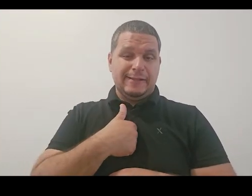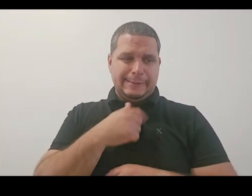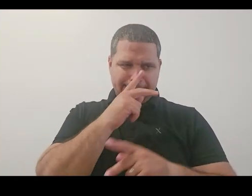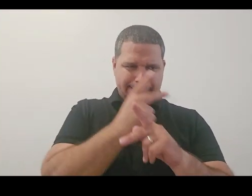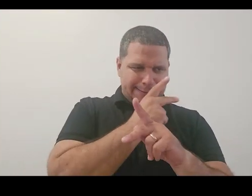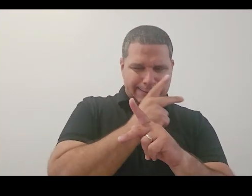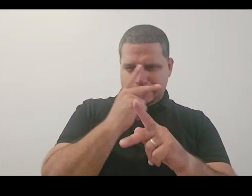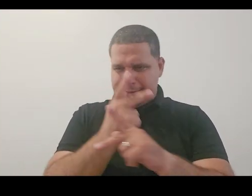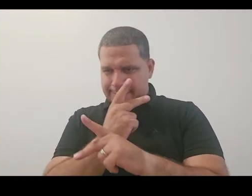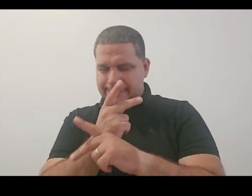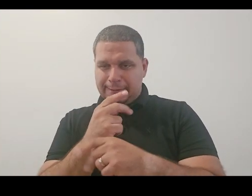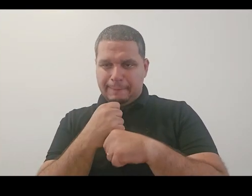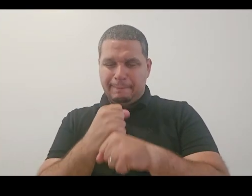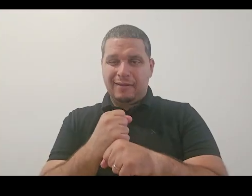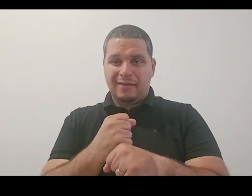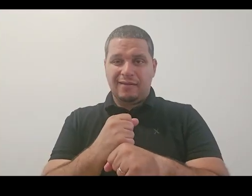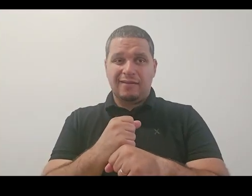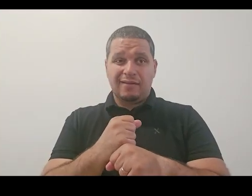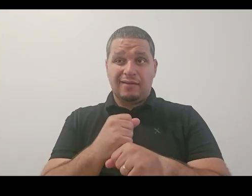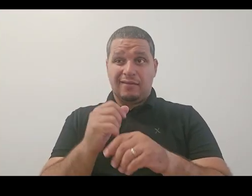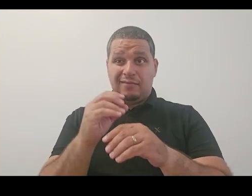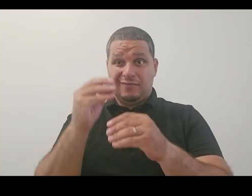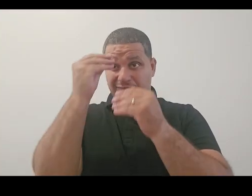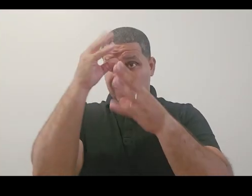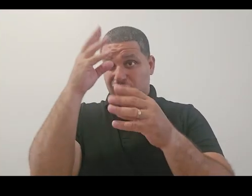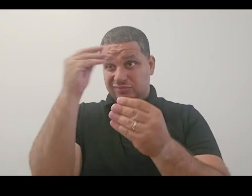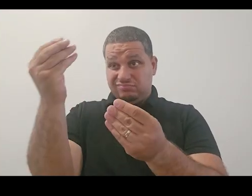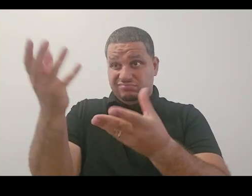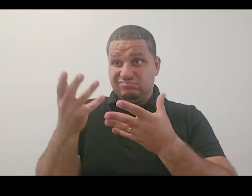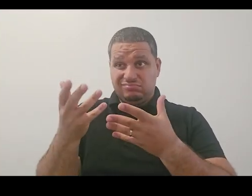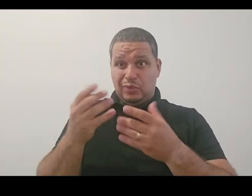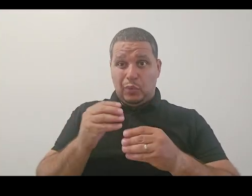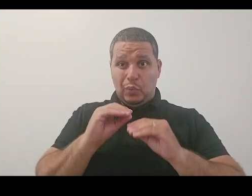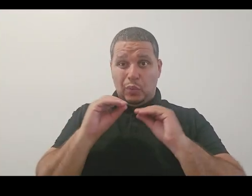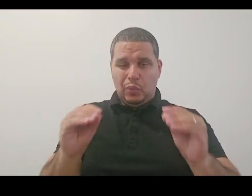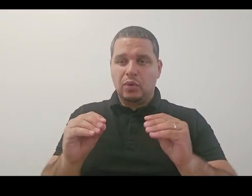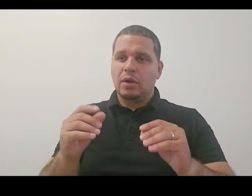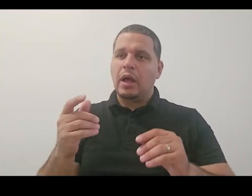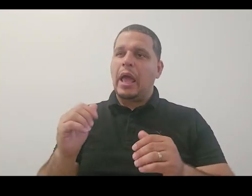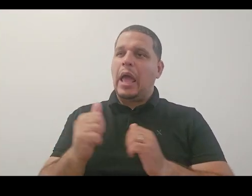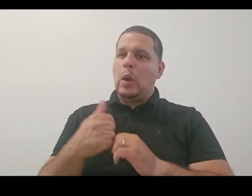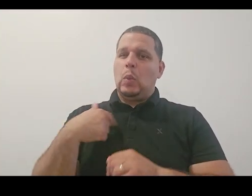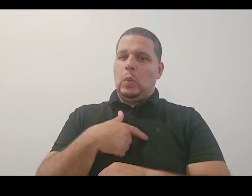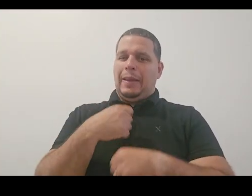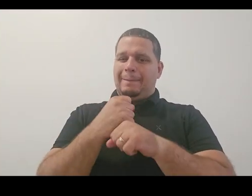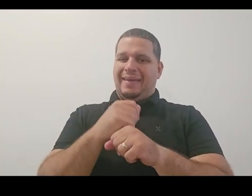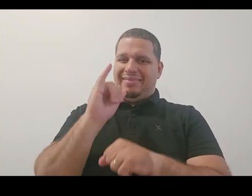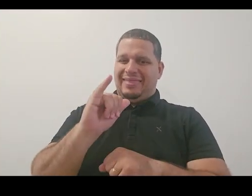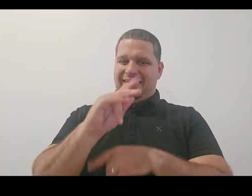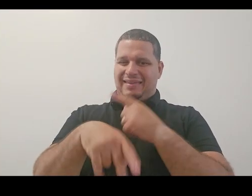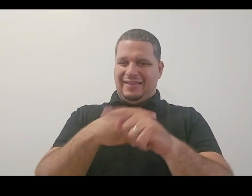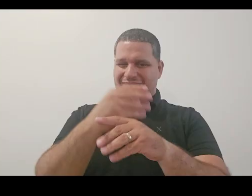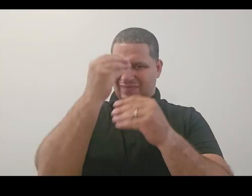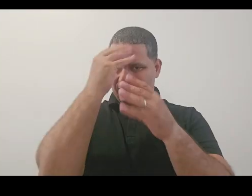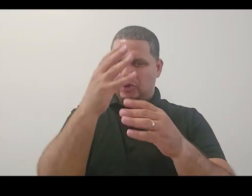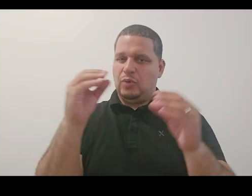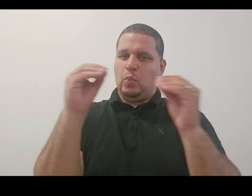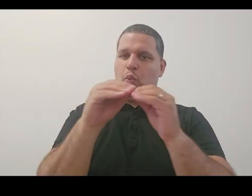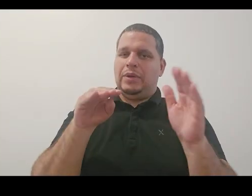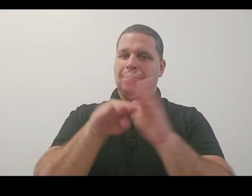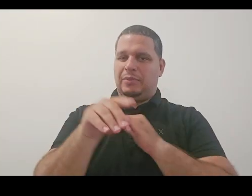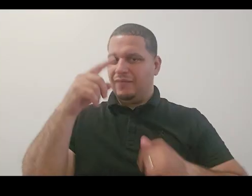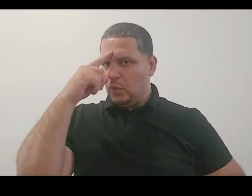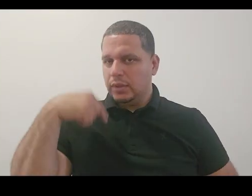make the lack of information more accessible to us. And then in thinking about this